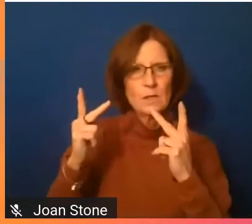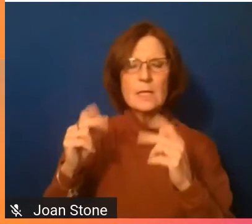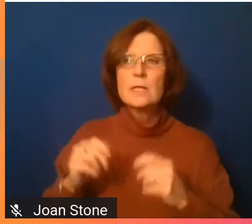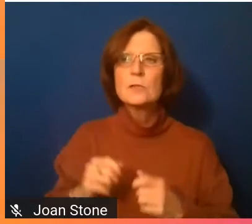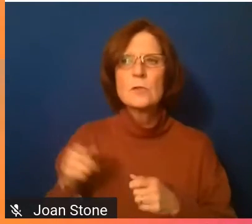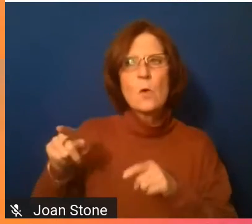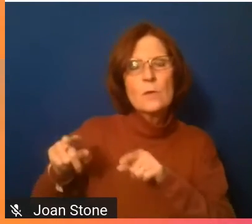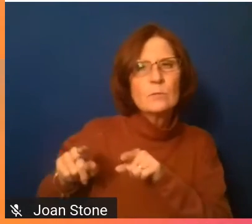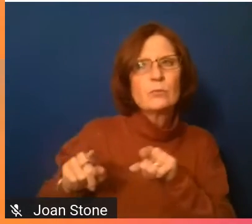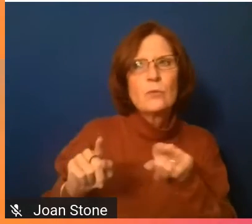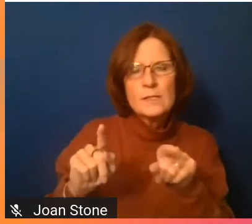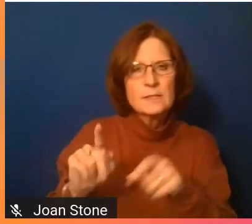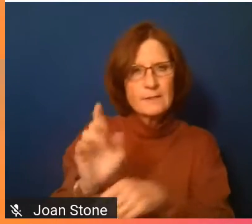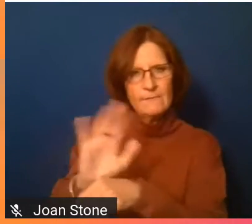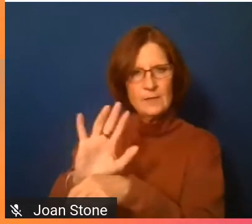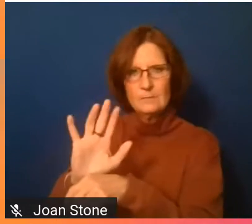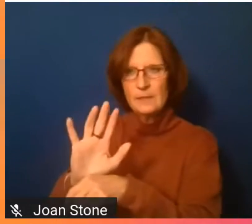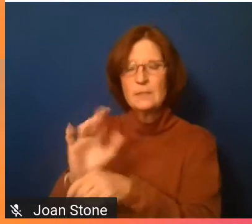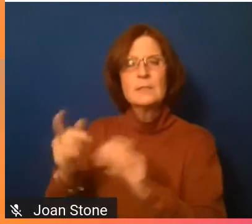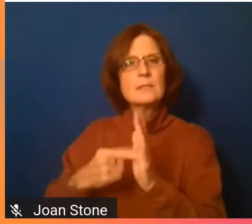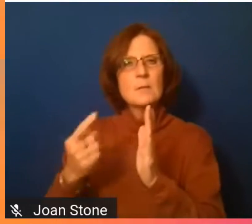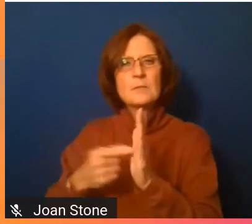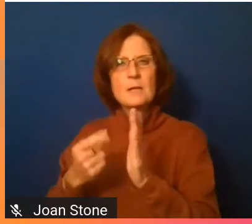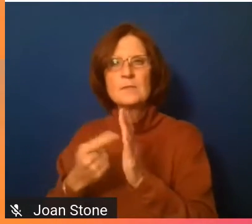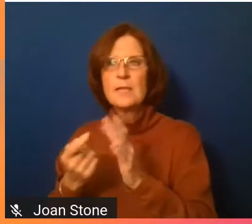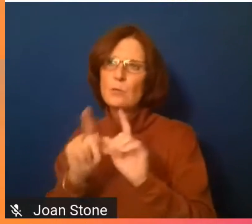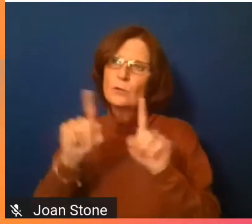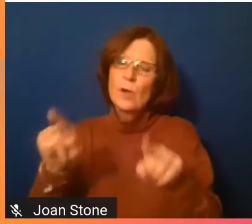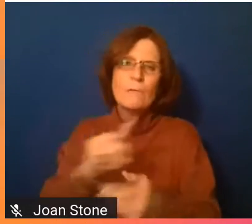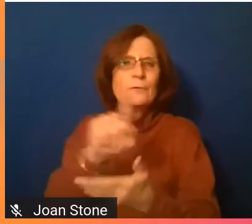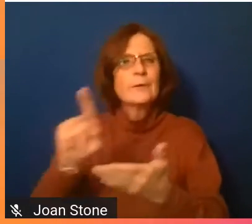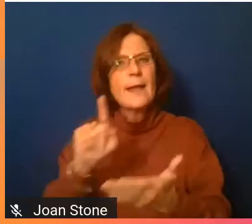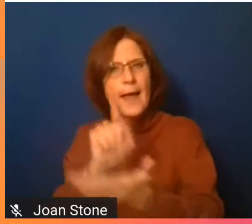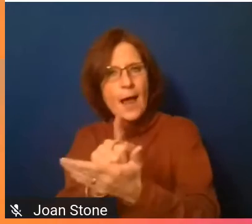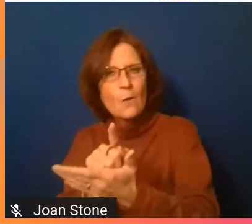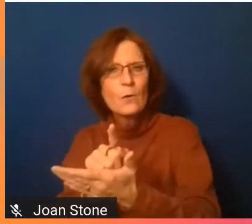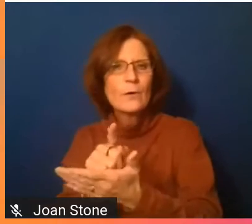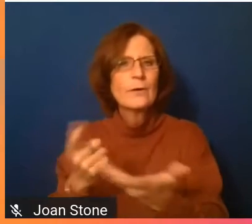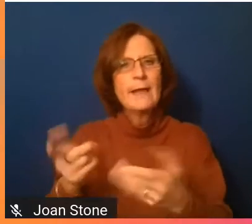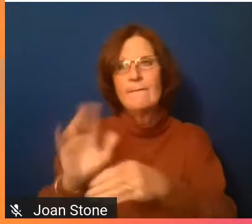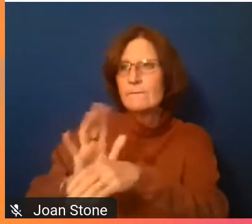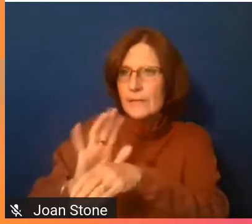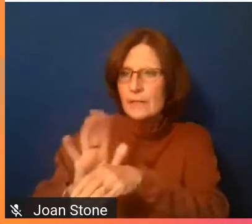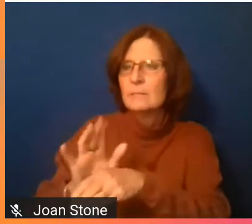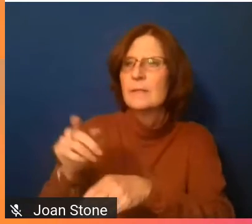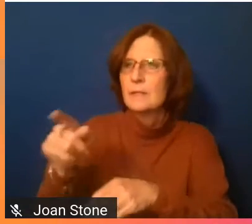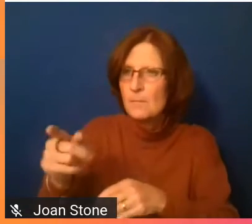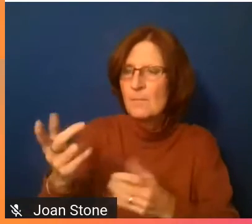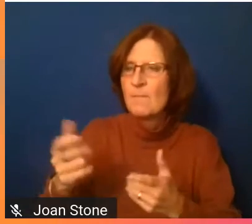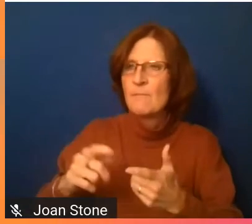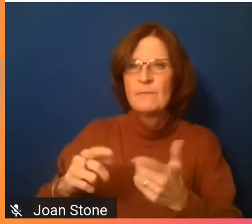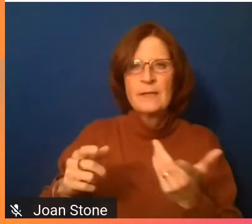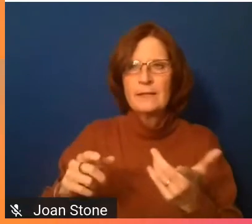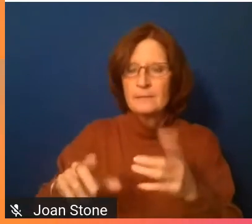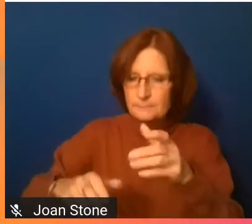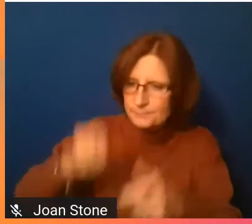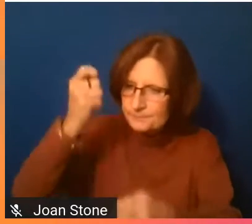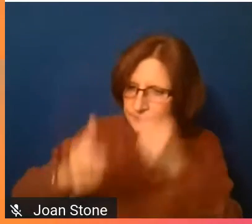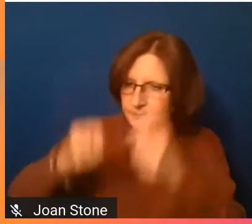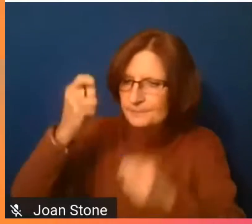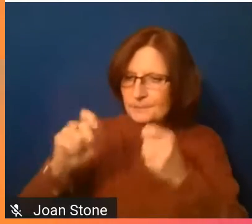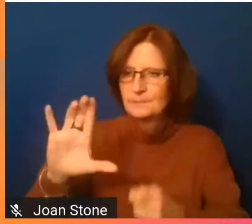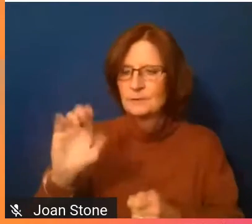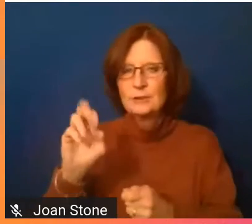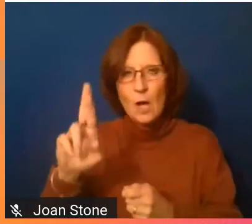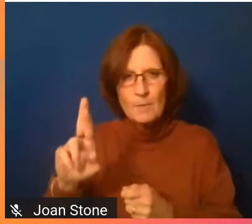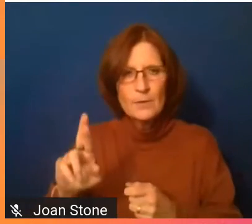the process of filming, I would just kind of go over there for an hour or two at a time and film Carl kind of like ripping the copper out of various electronics, and